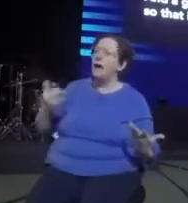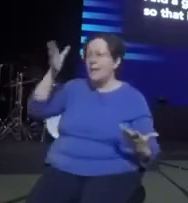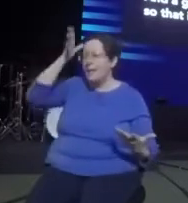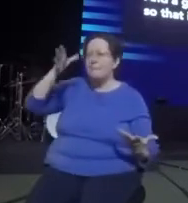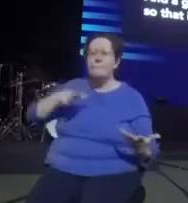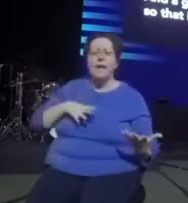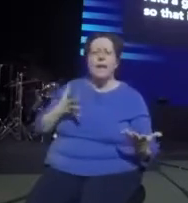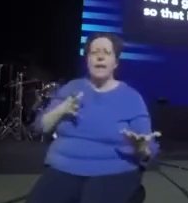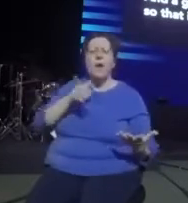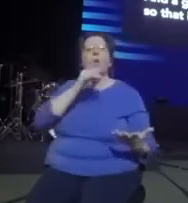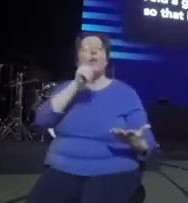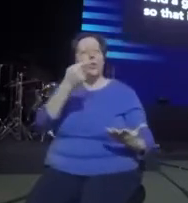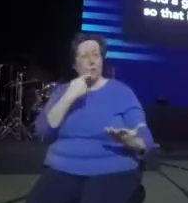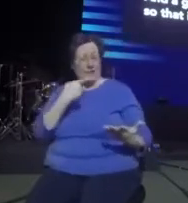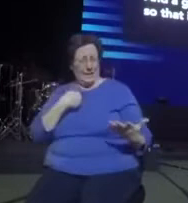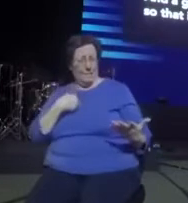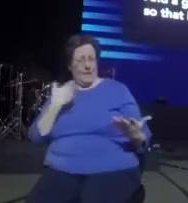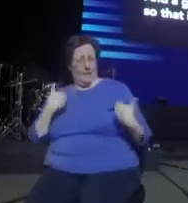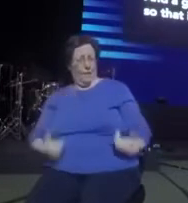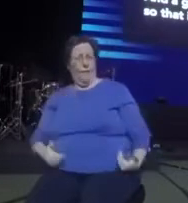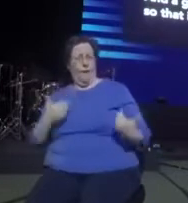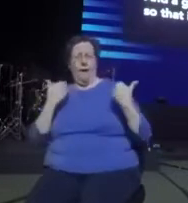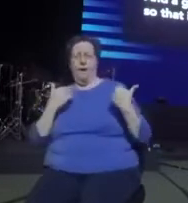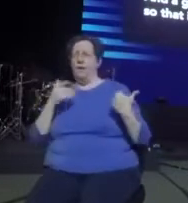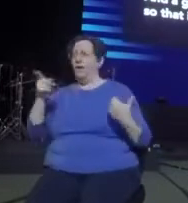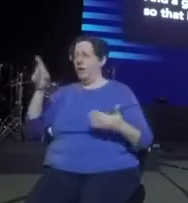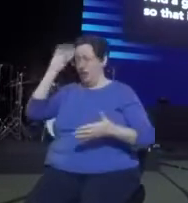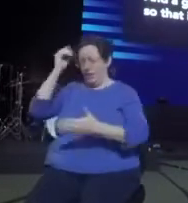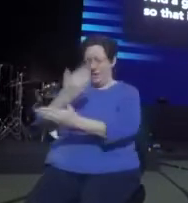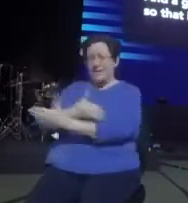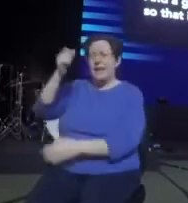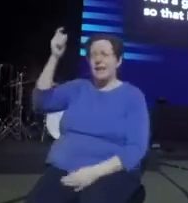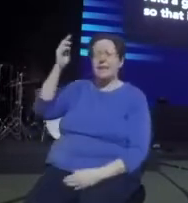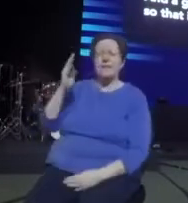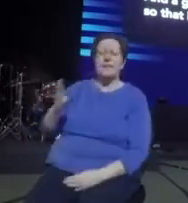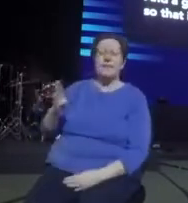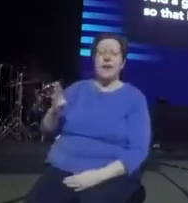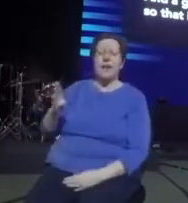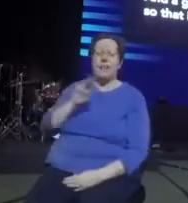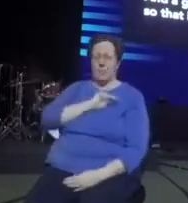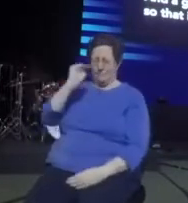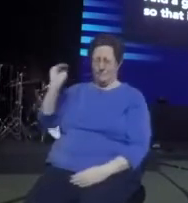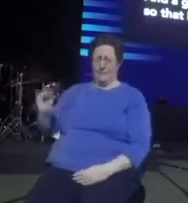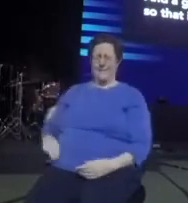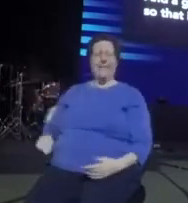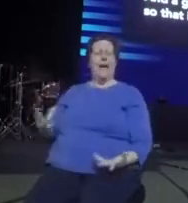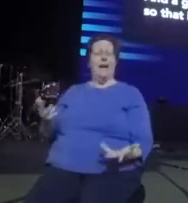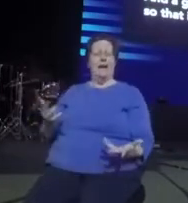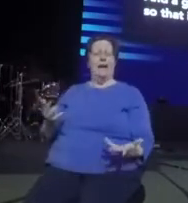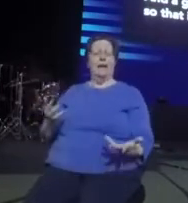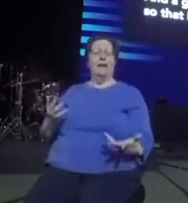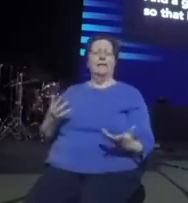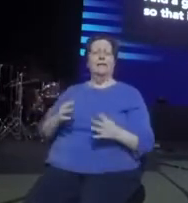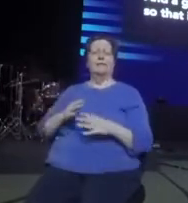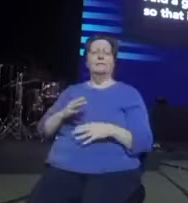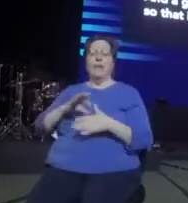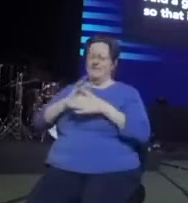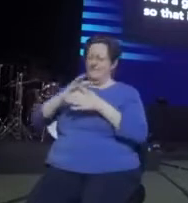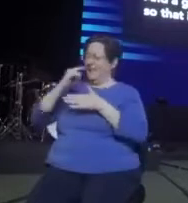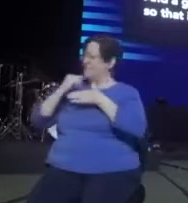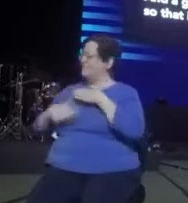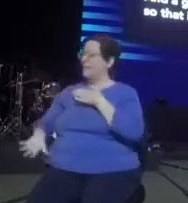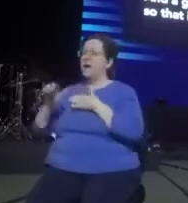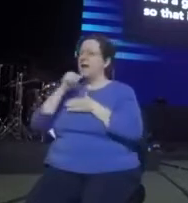Peter, who do you say that I am? And he says, well, you're the Son of God, the Messiah, and he says, flesh and blood has